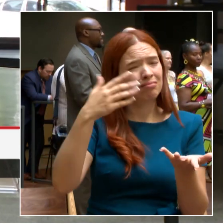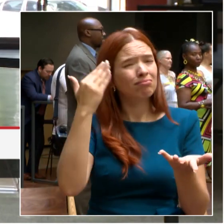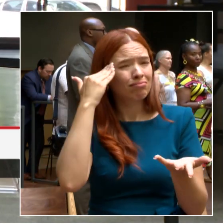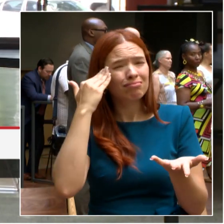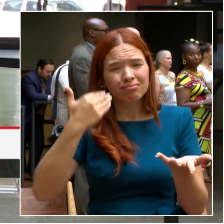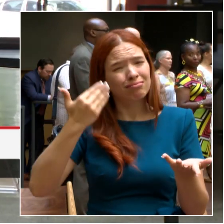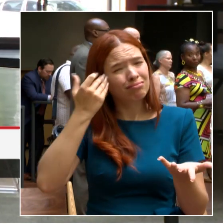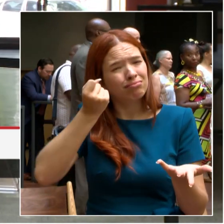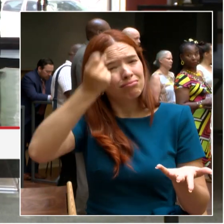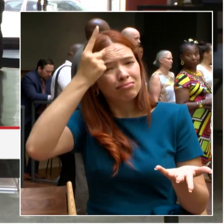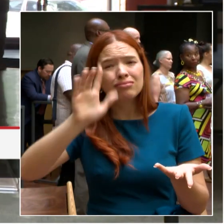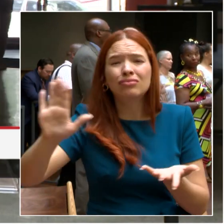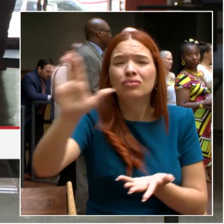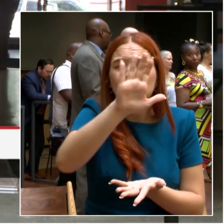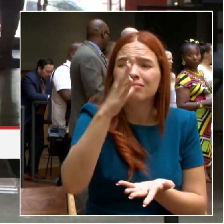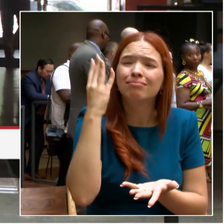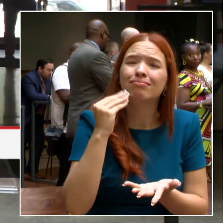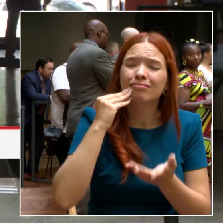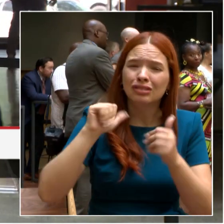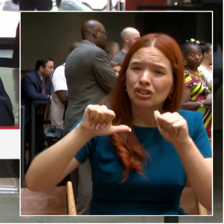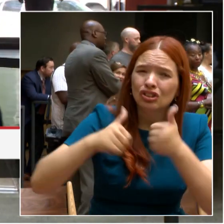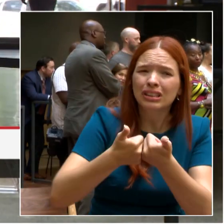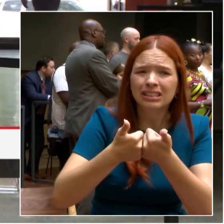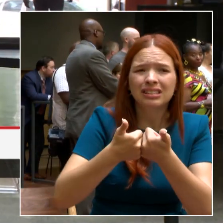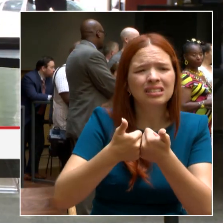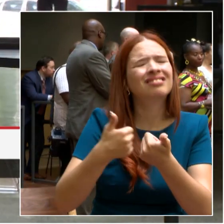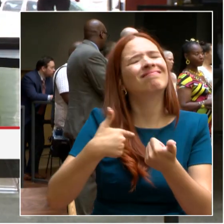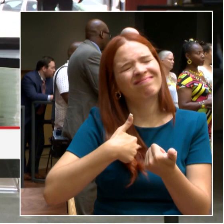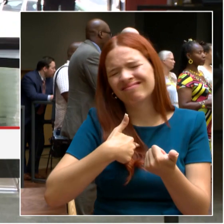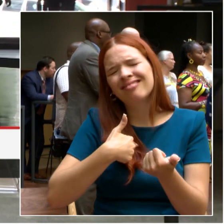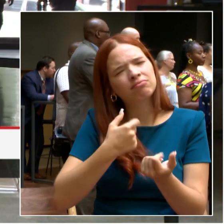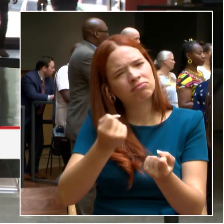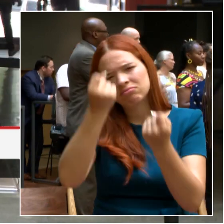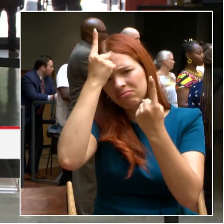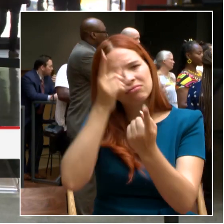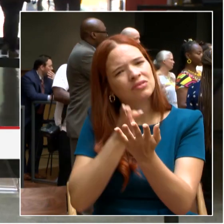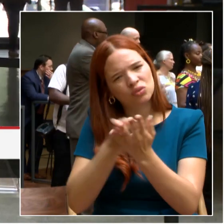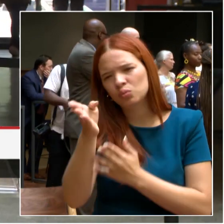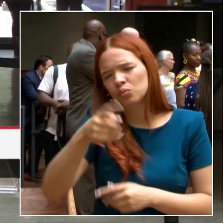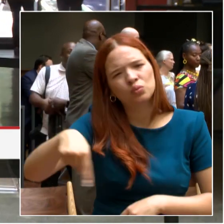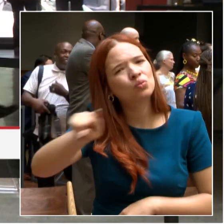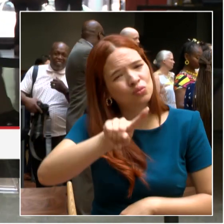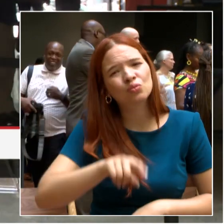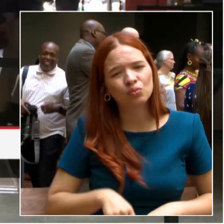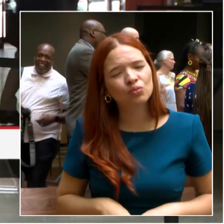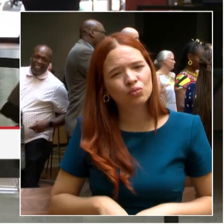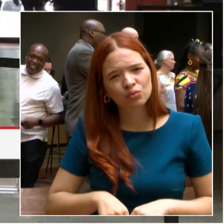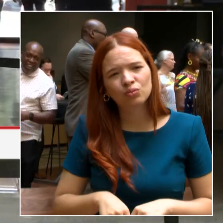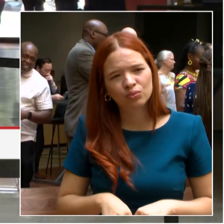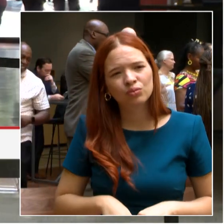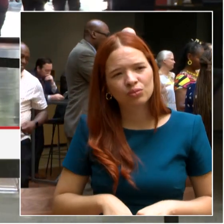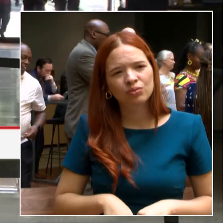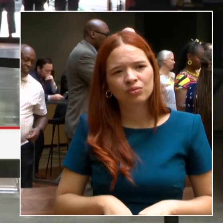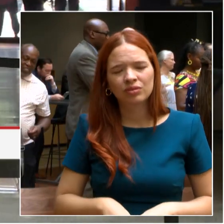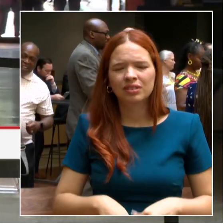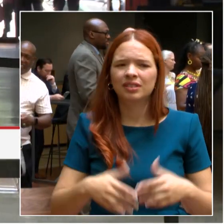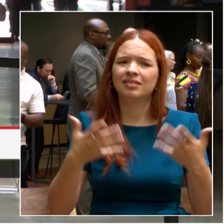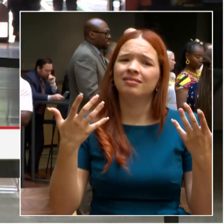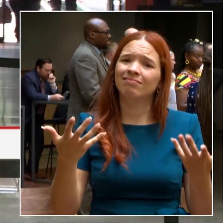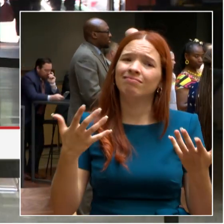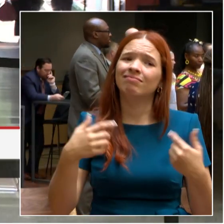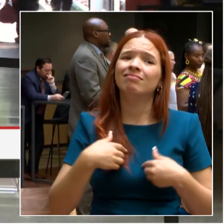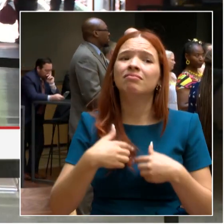federal agencies are working through that. I expect you will see this month, next month, September, October,